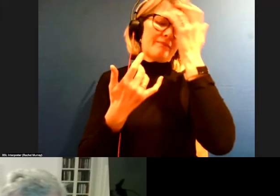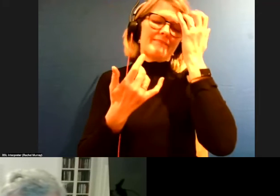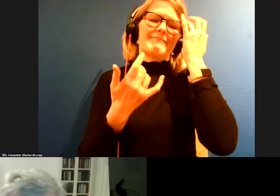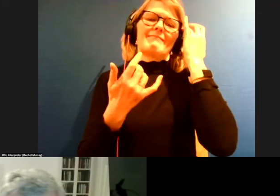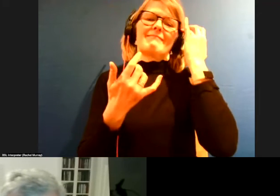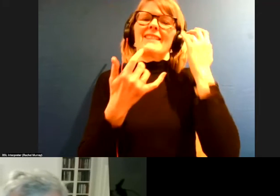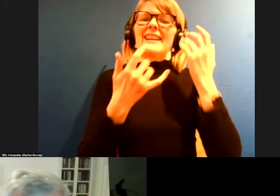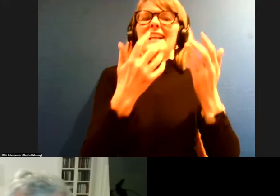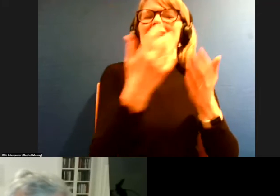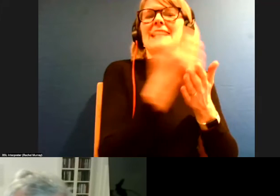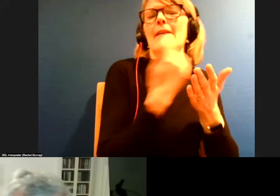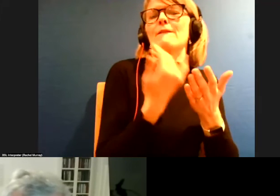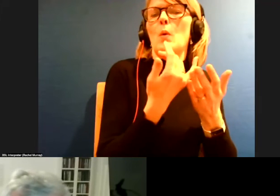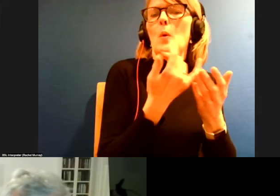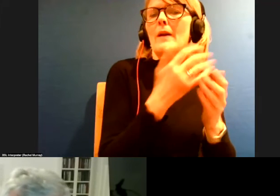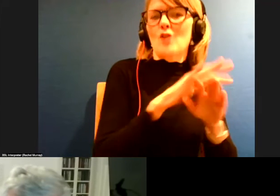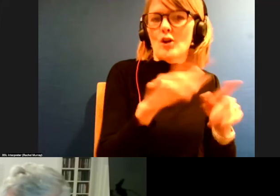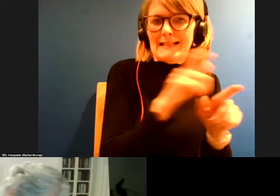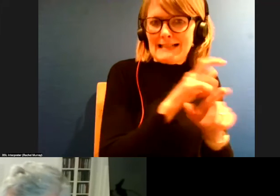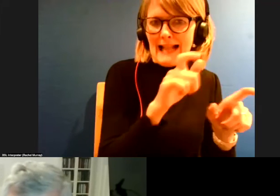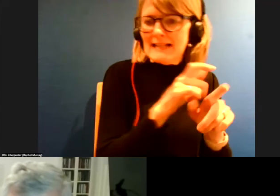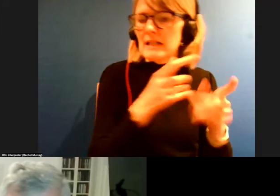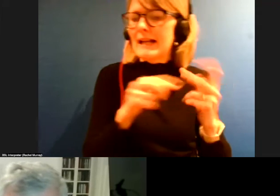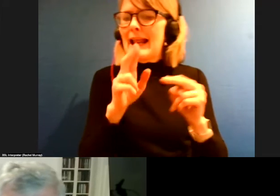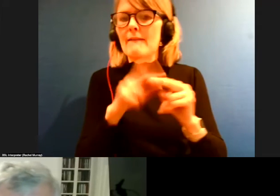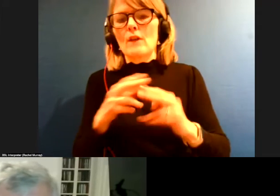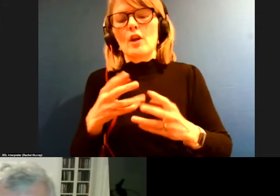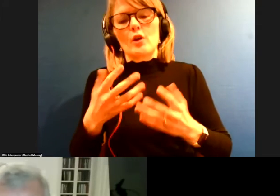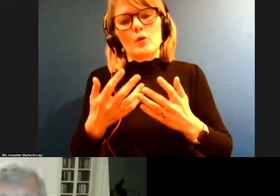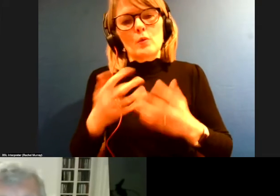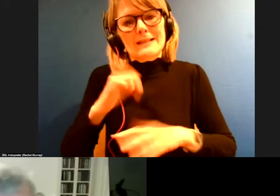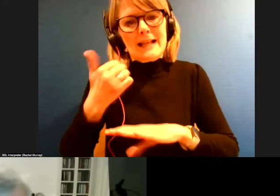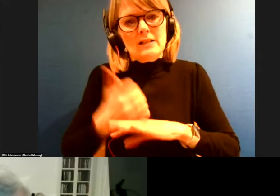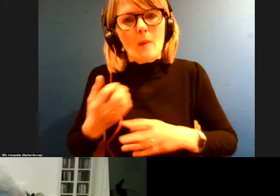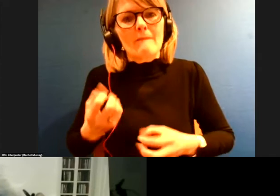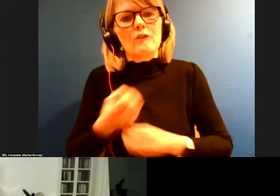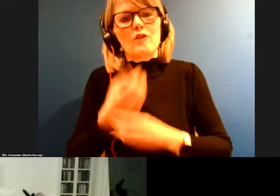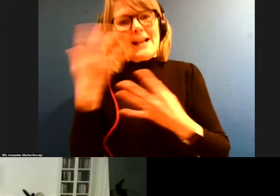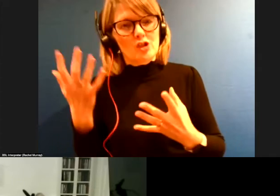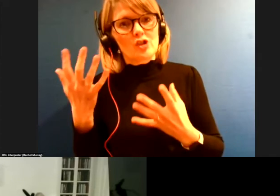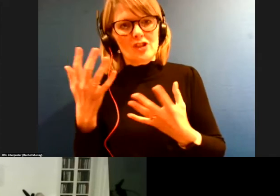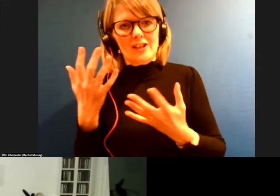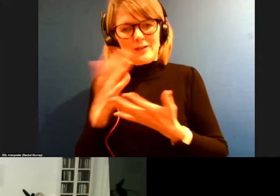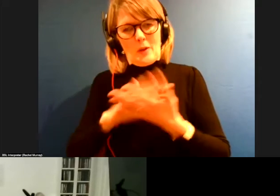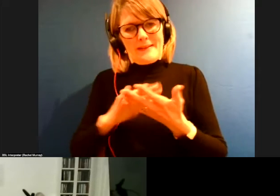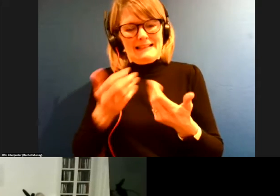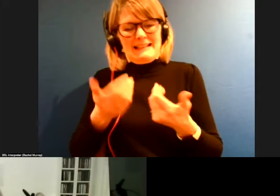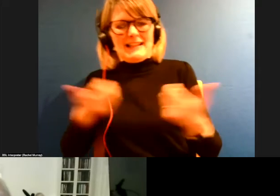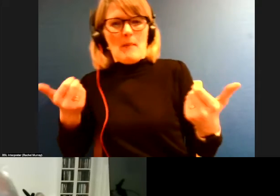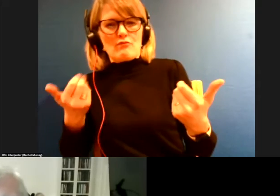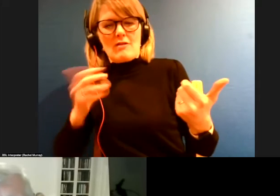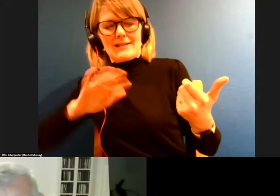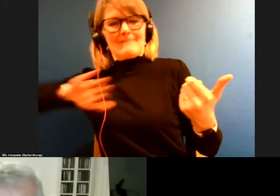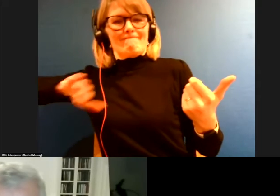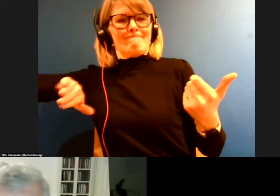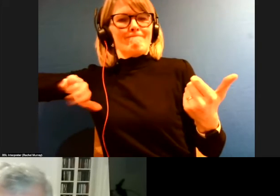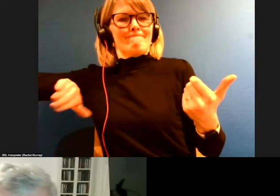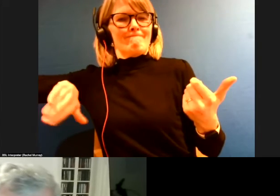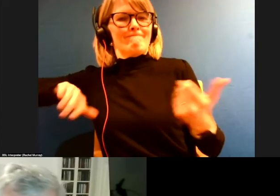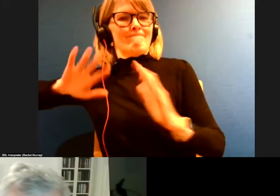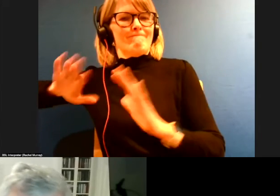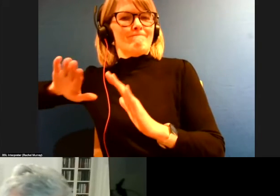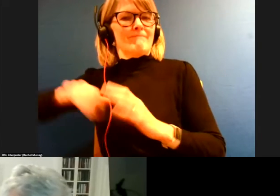with that. So the question is, of course, why do we bother with a church? Well, when I